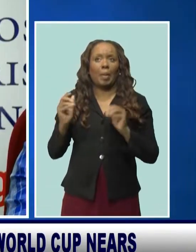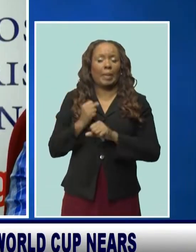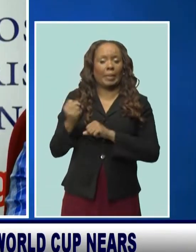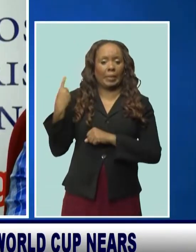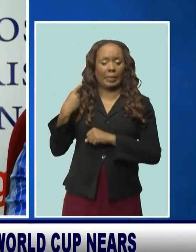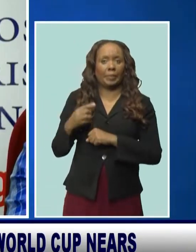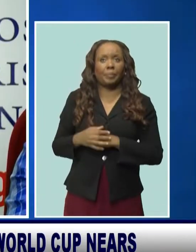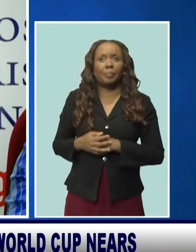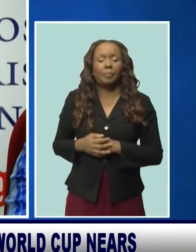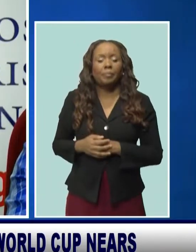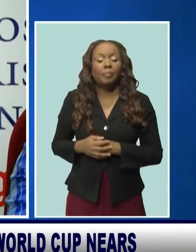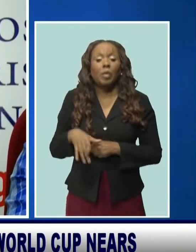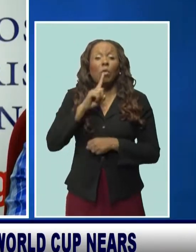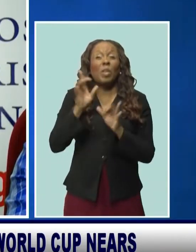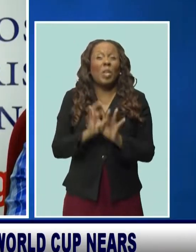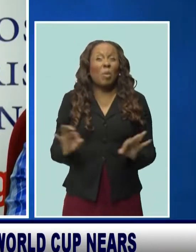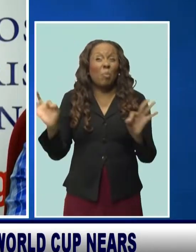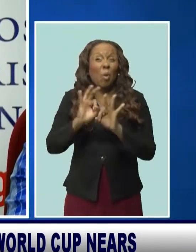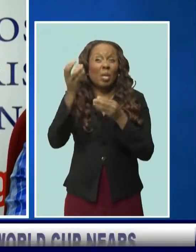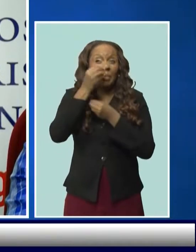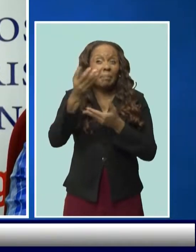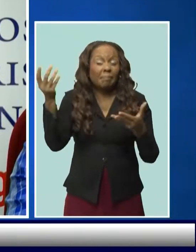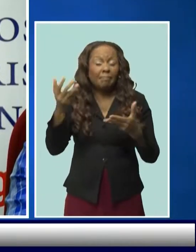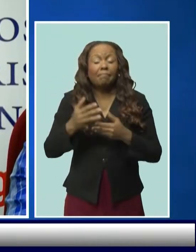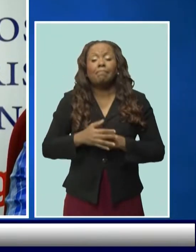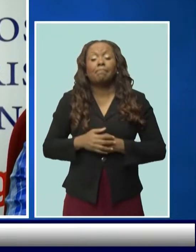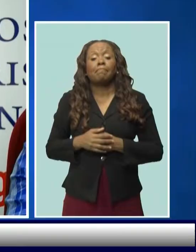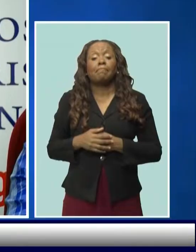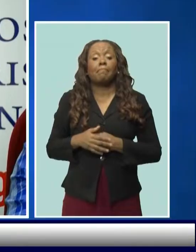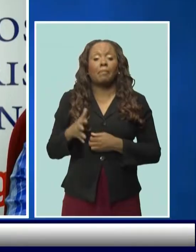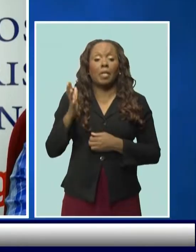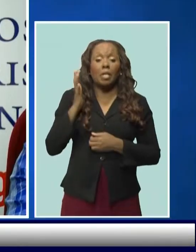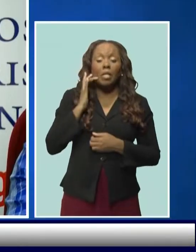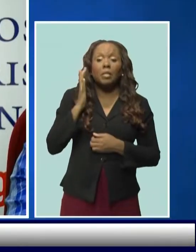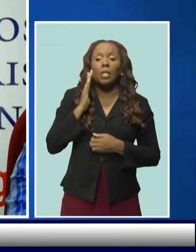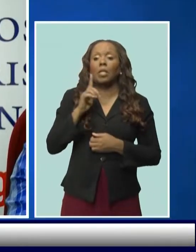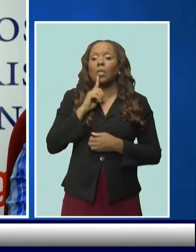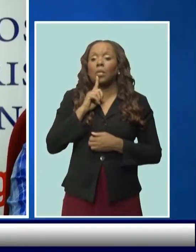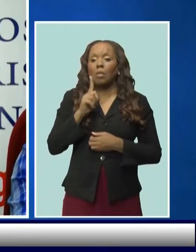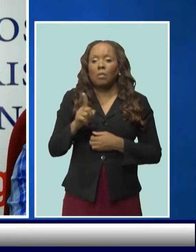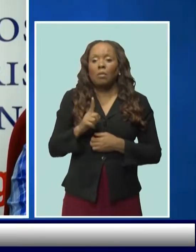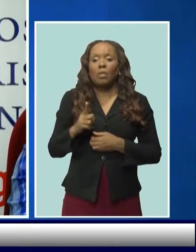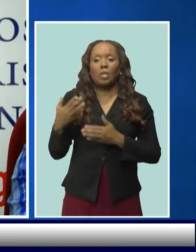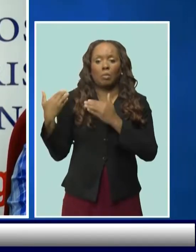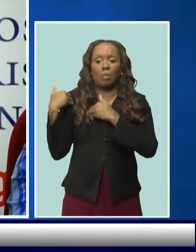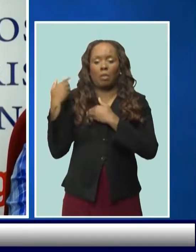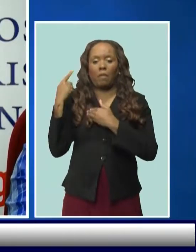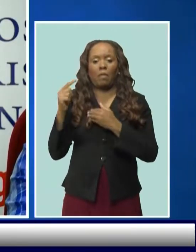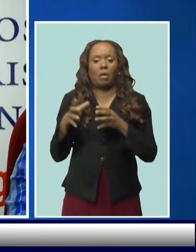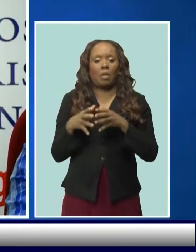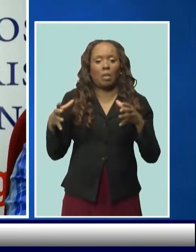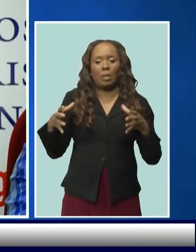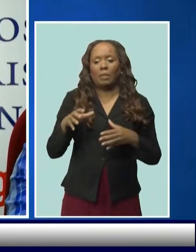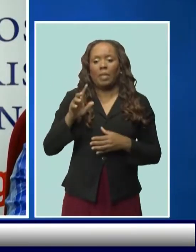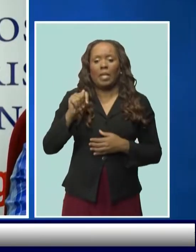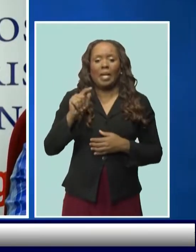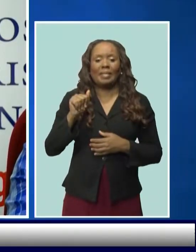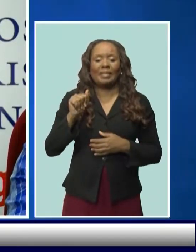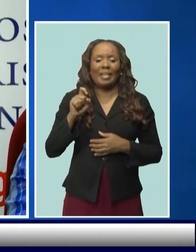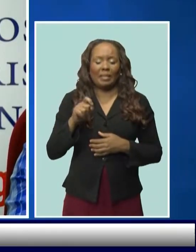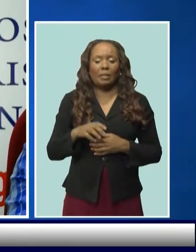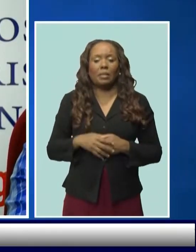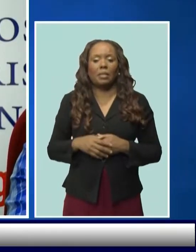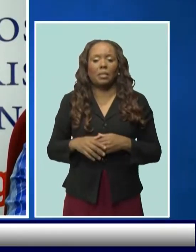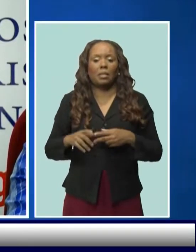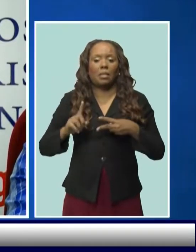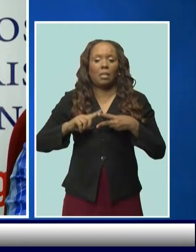important to note that hotels continue to be significant contributors to the taxes generated in the accommodation sector, with both VAT and the room rate